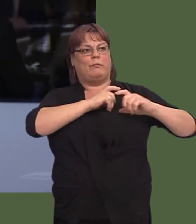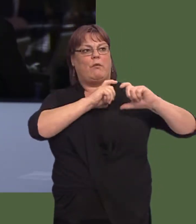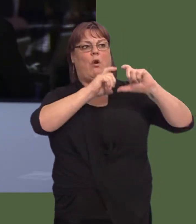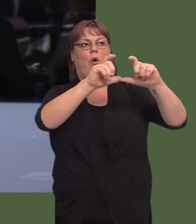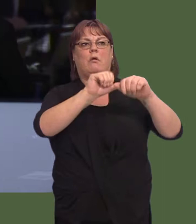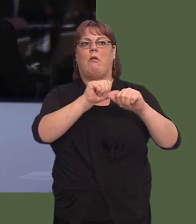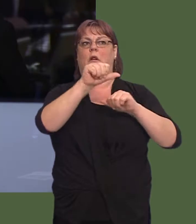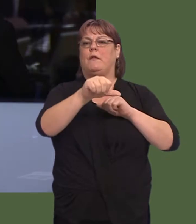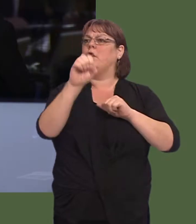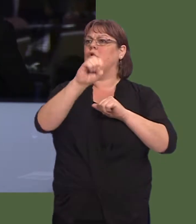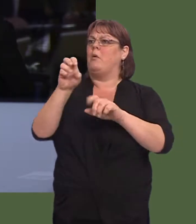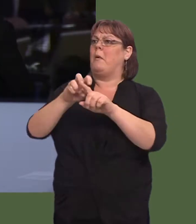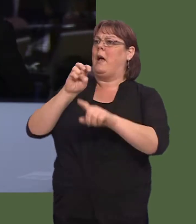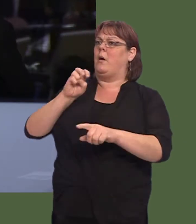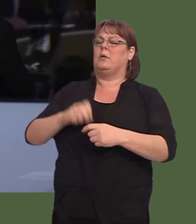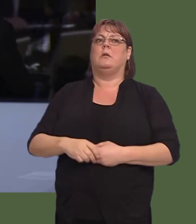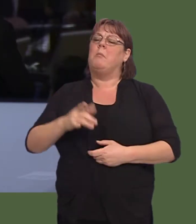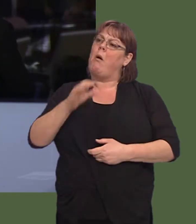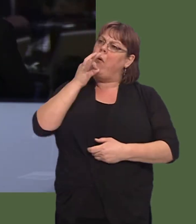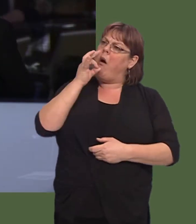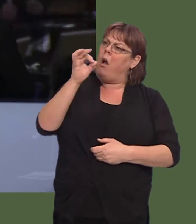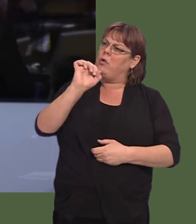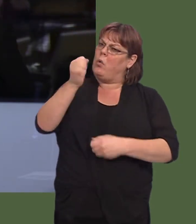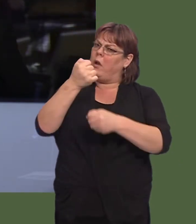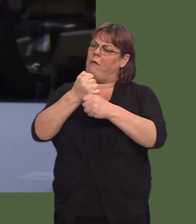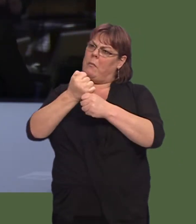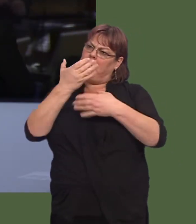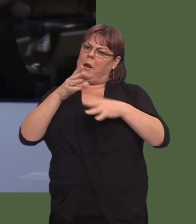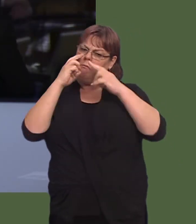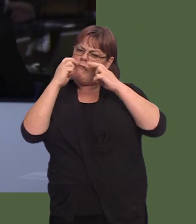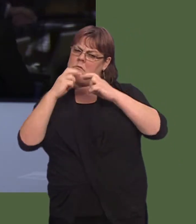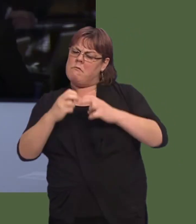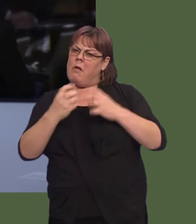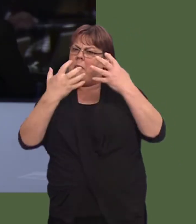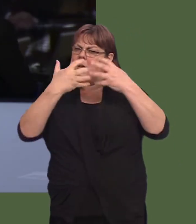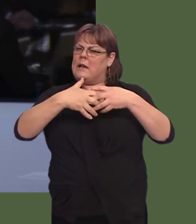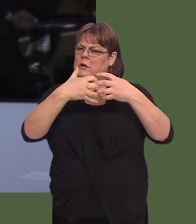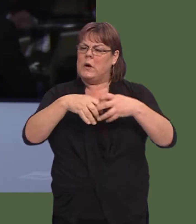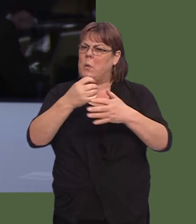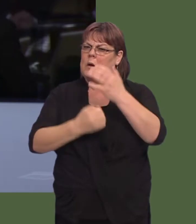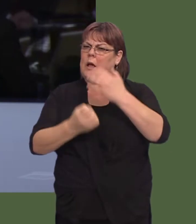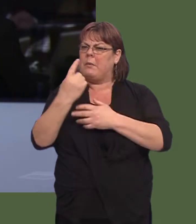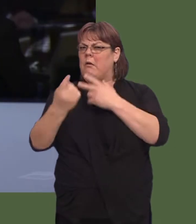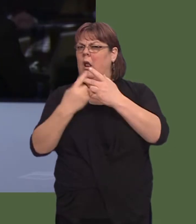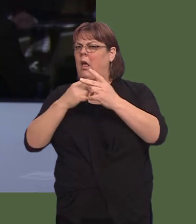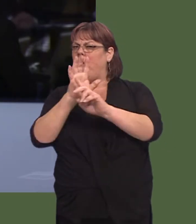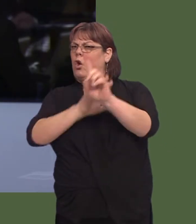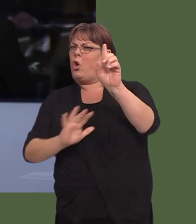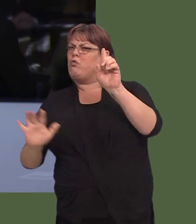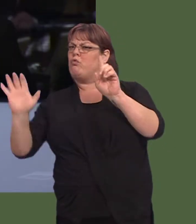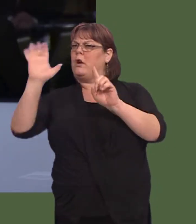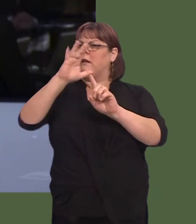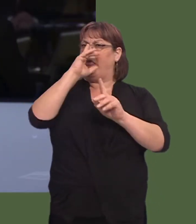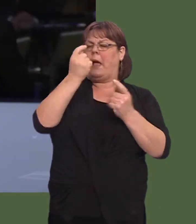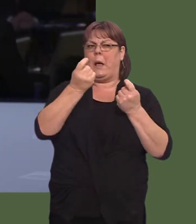disparagingly. What research has your government actually undertaken at the technologies being applied in many parts of the world which are